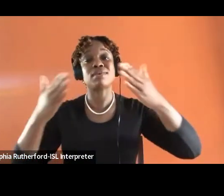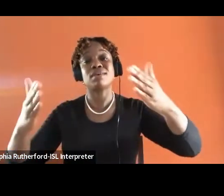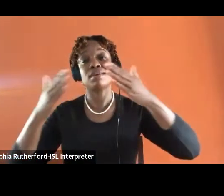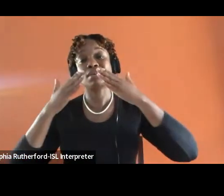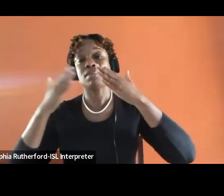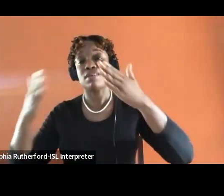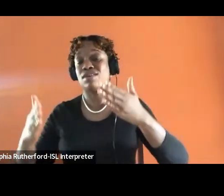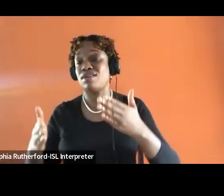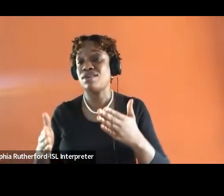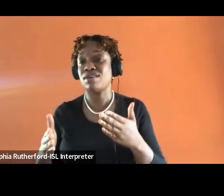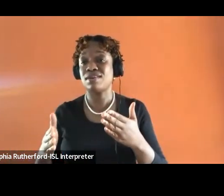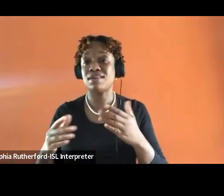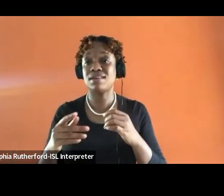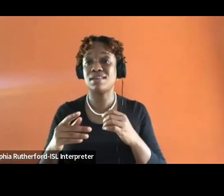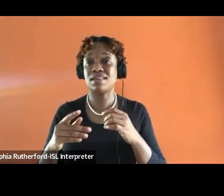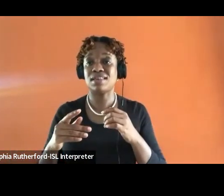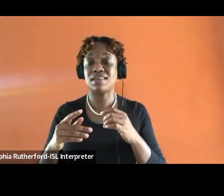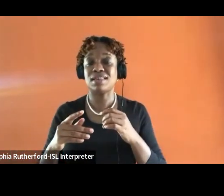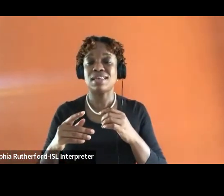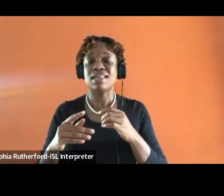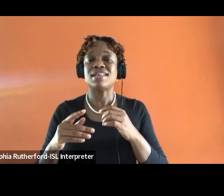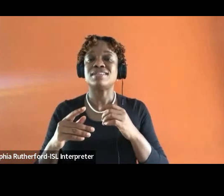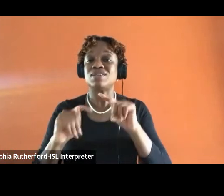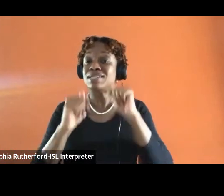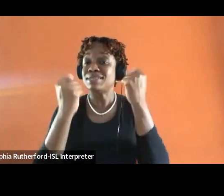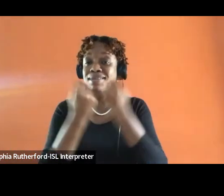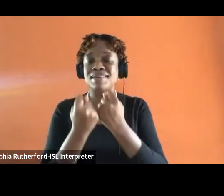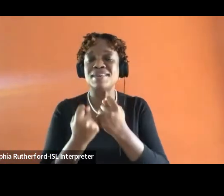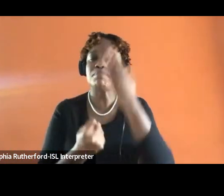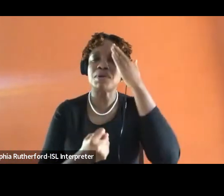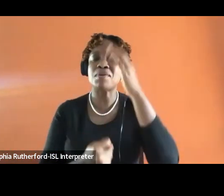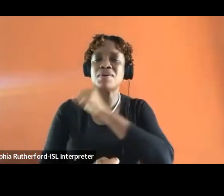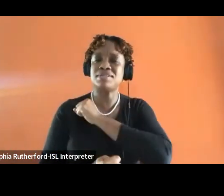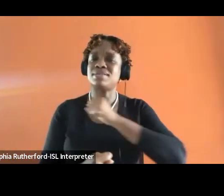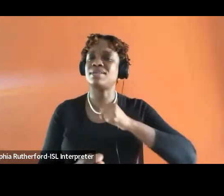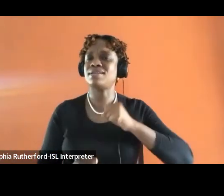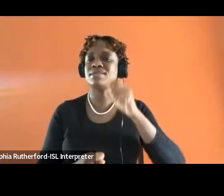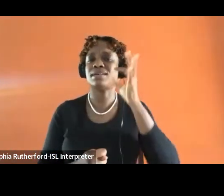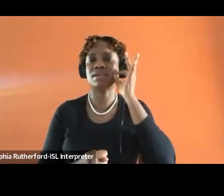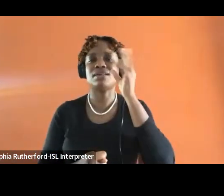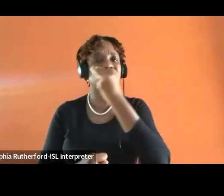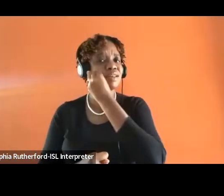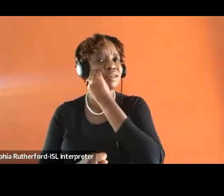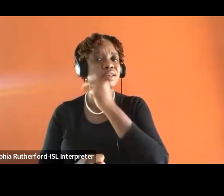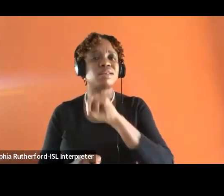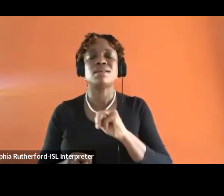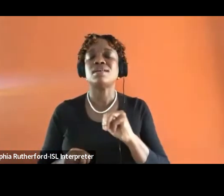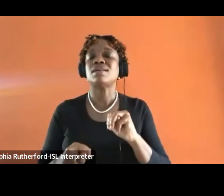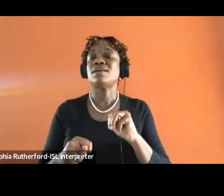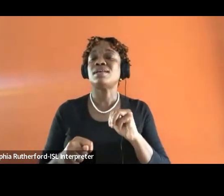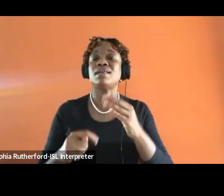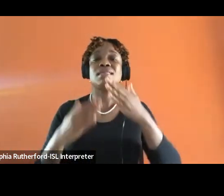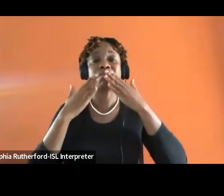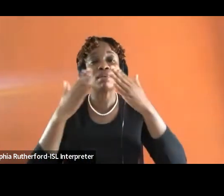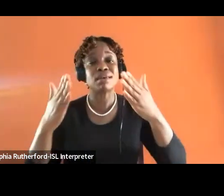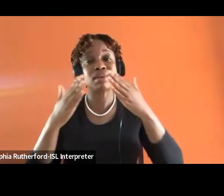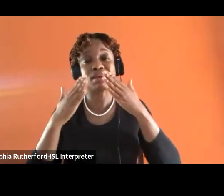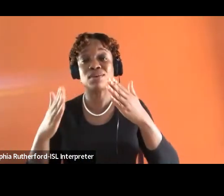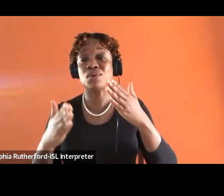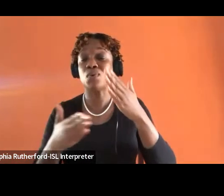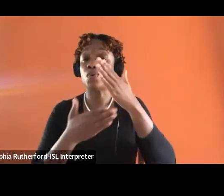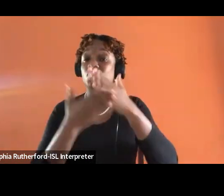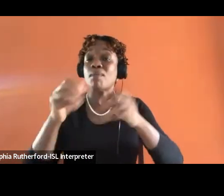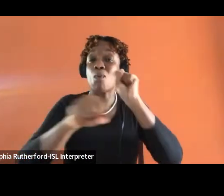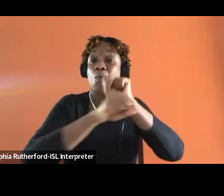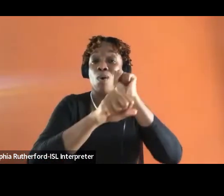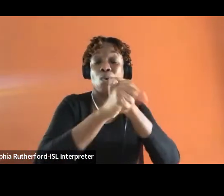I know Senator Morris will say it as well, but as the moderator, to the hardworking team behind the scenes, you